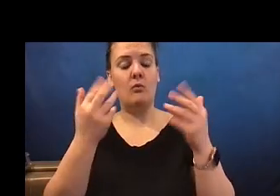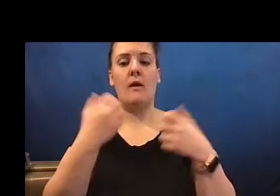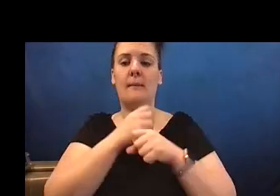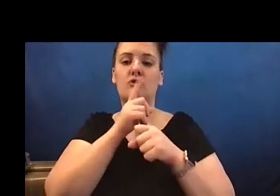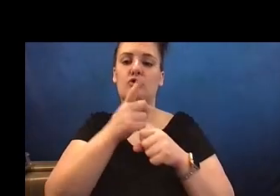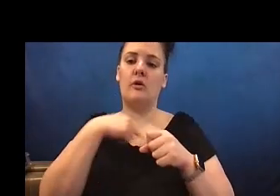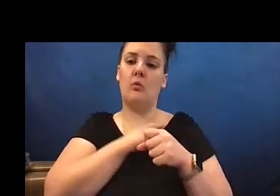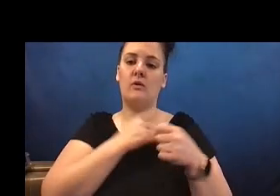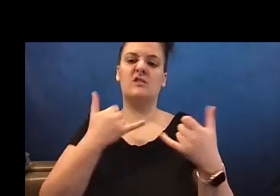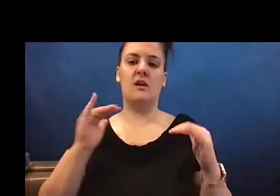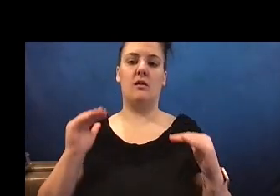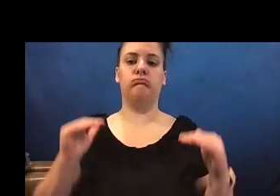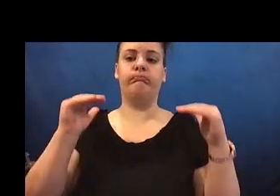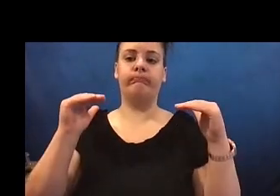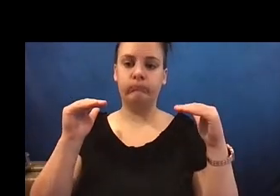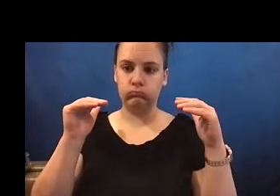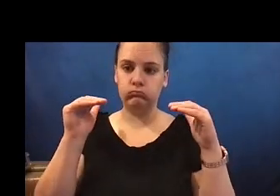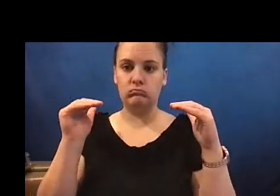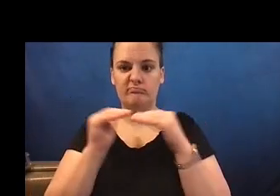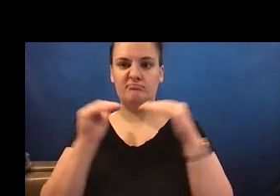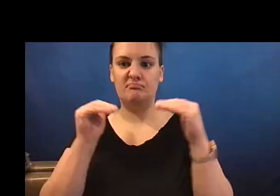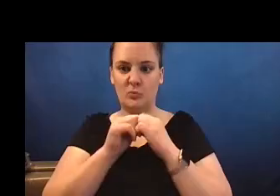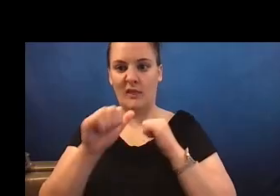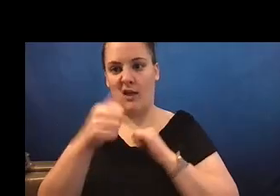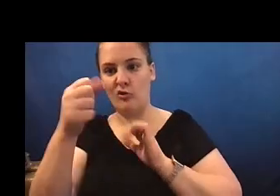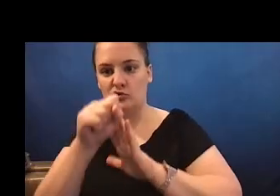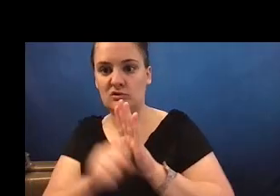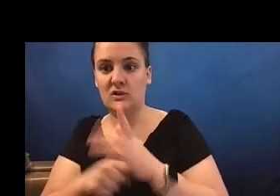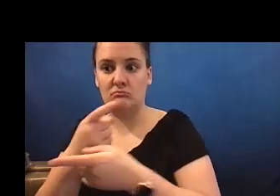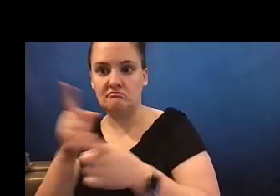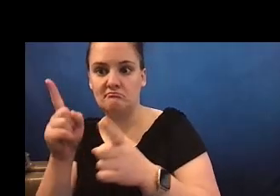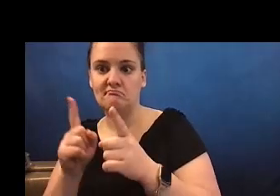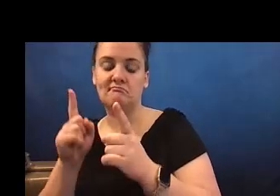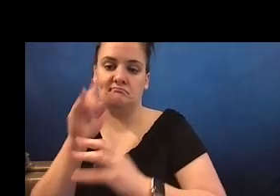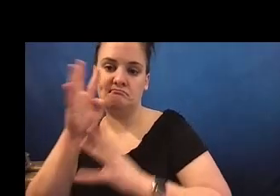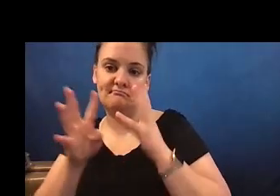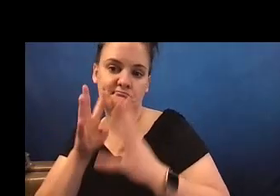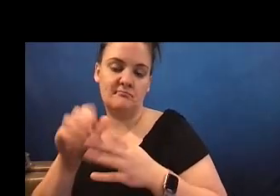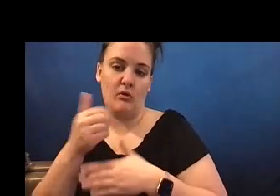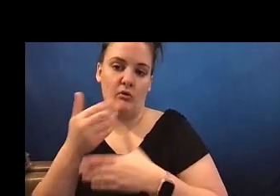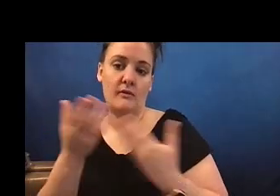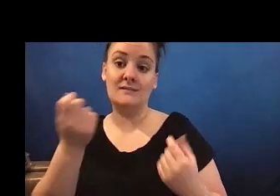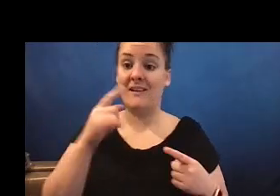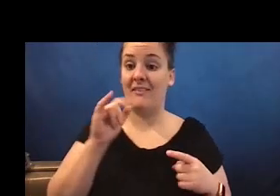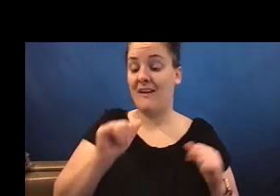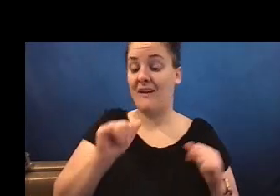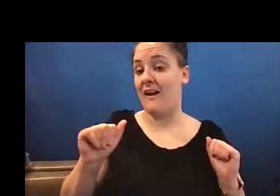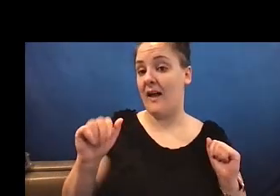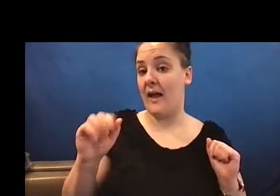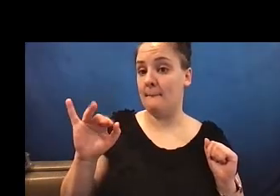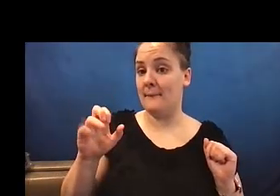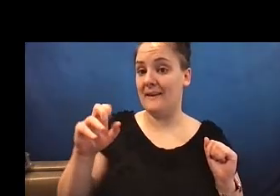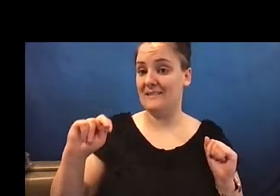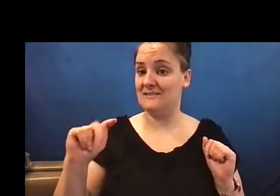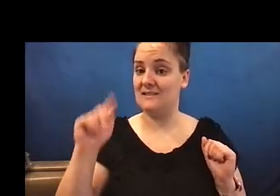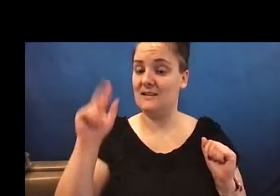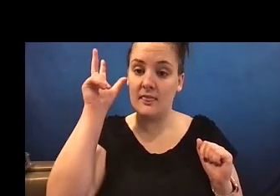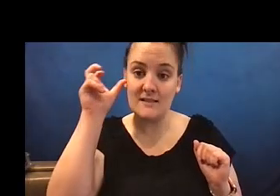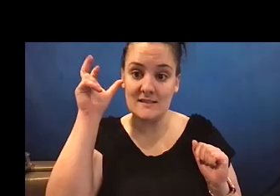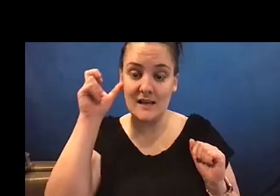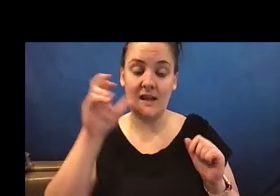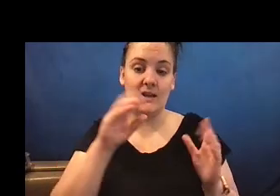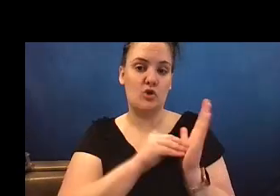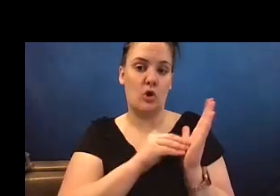moving forward with some of these things that can really help accelerate and improve. I will say the ambient listening, basically the documentation tool for our providers, has